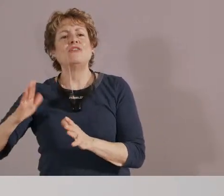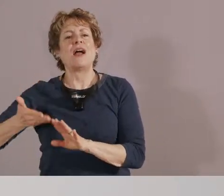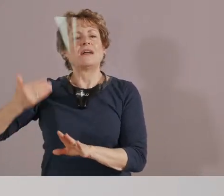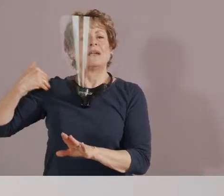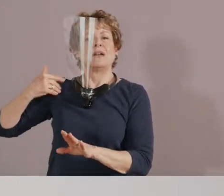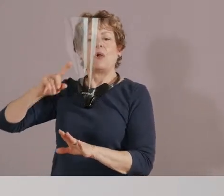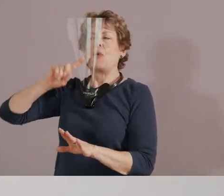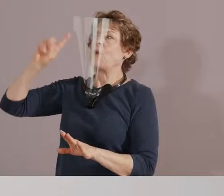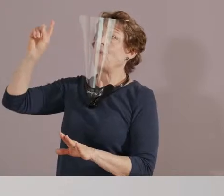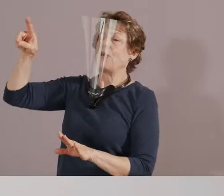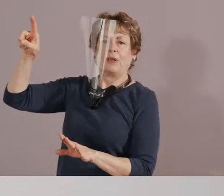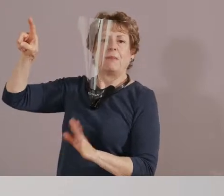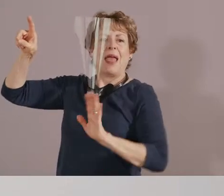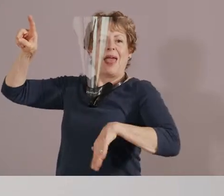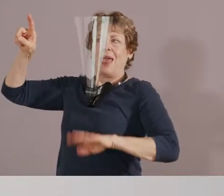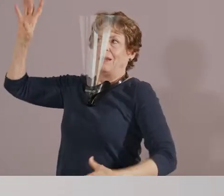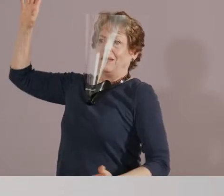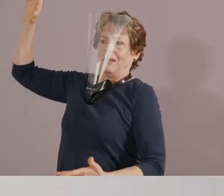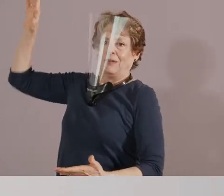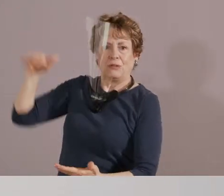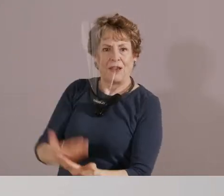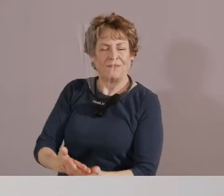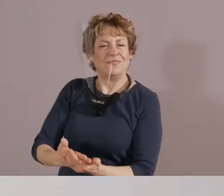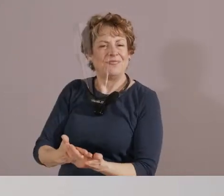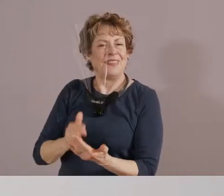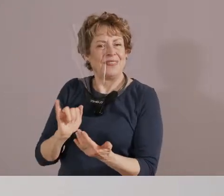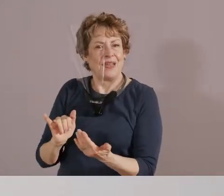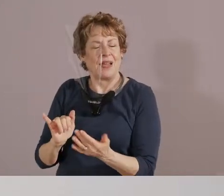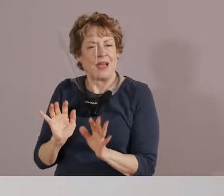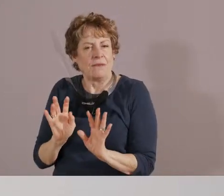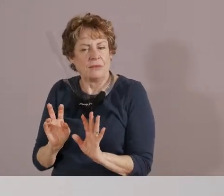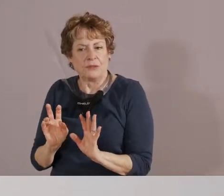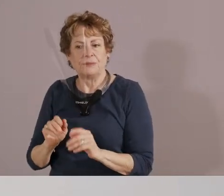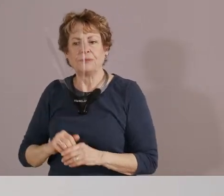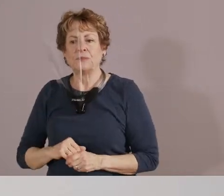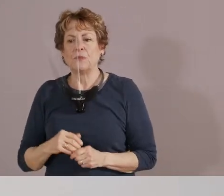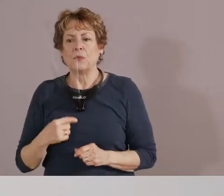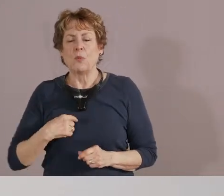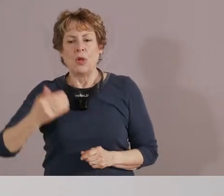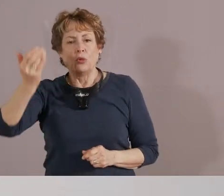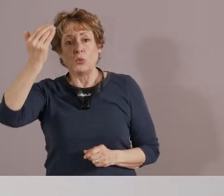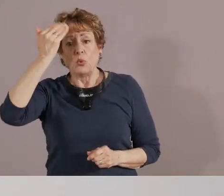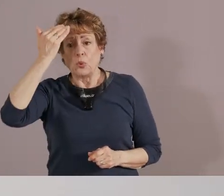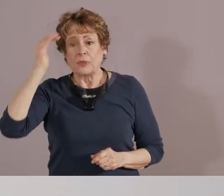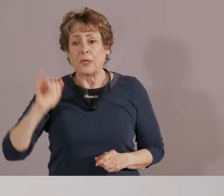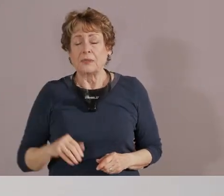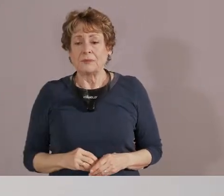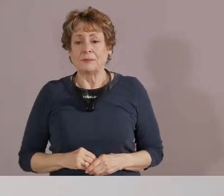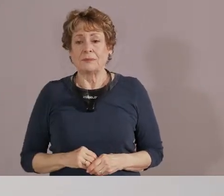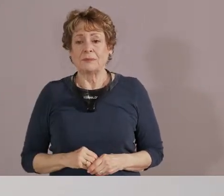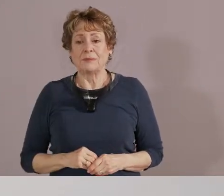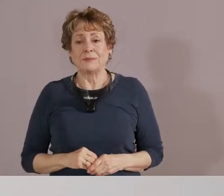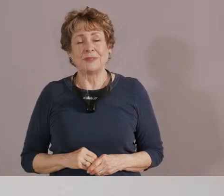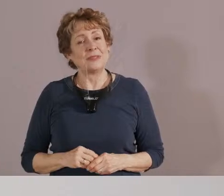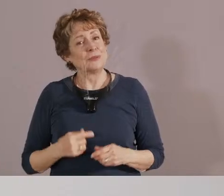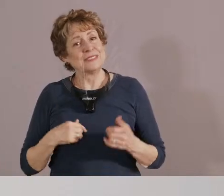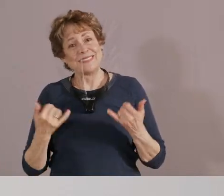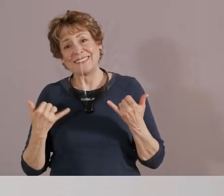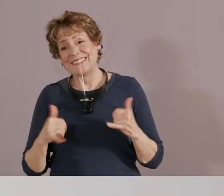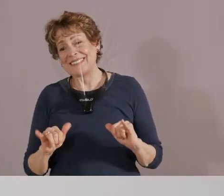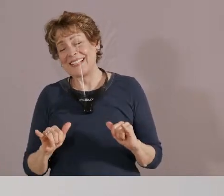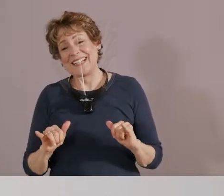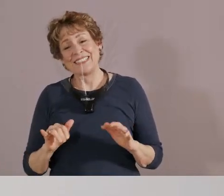we know that we've got some areas where we need to catch up with providers